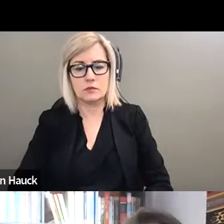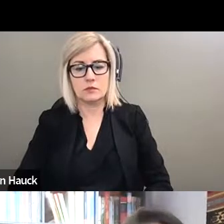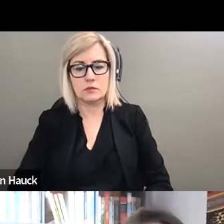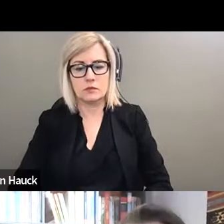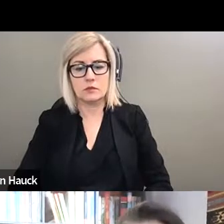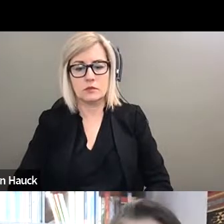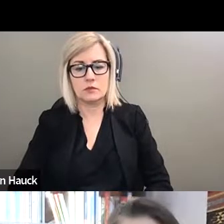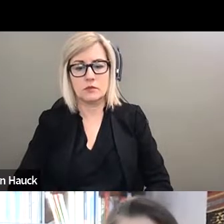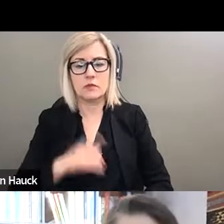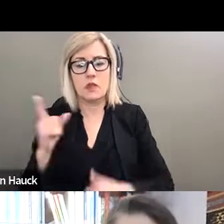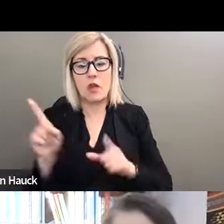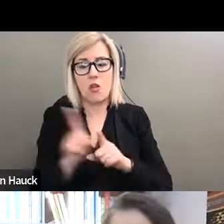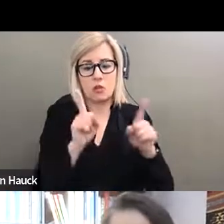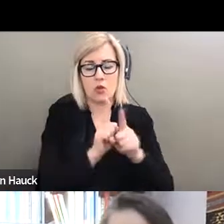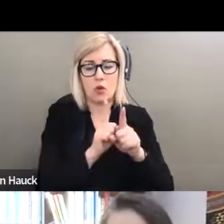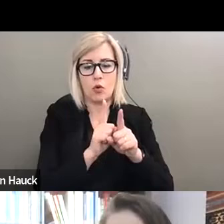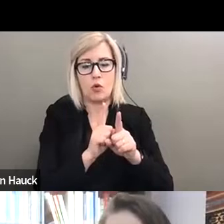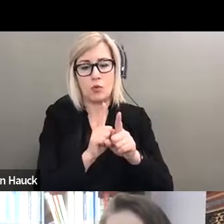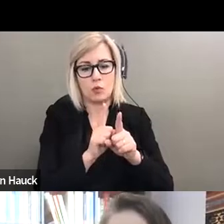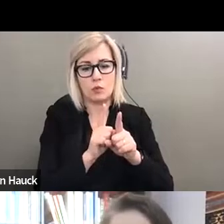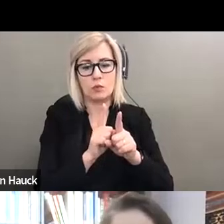active with their